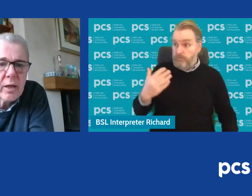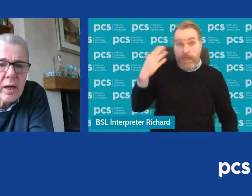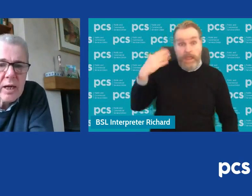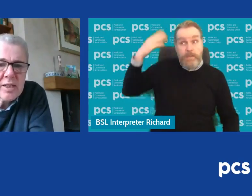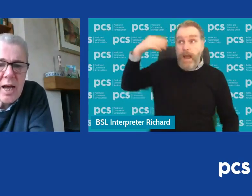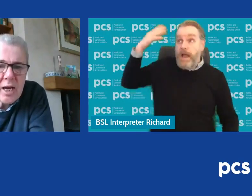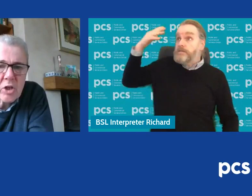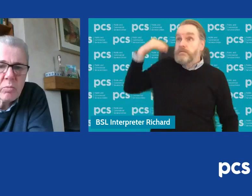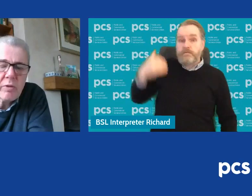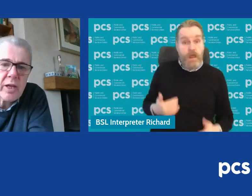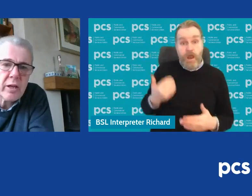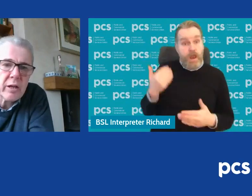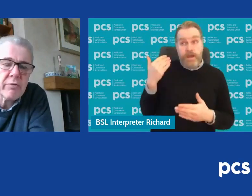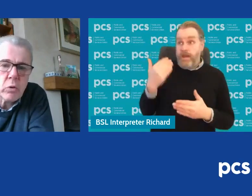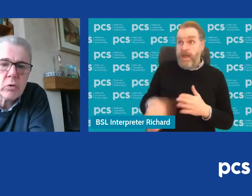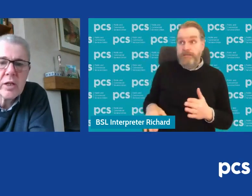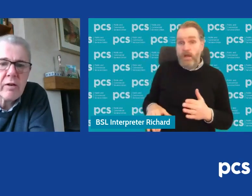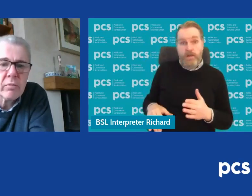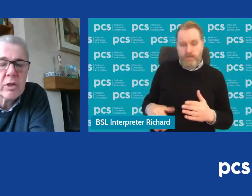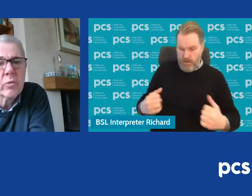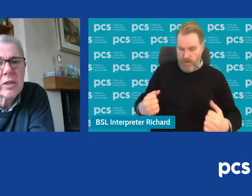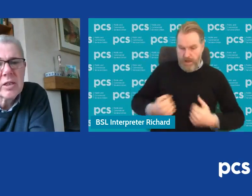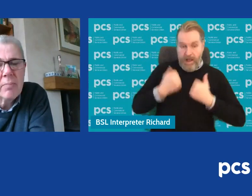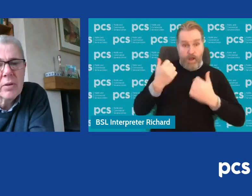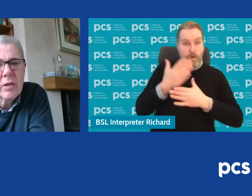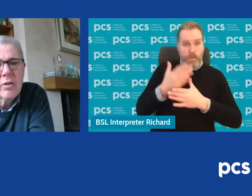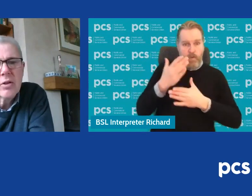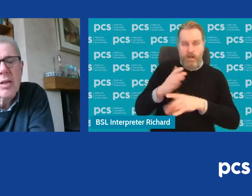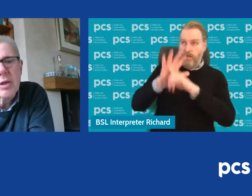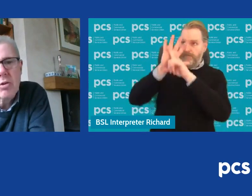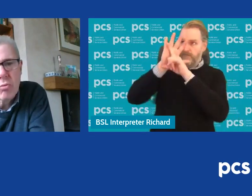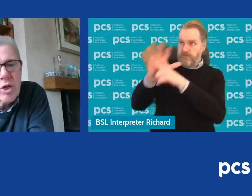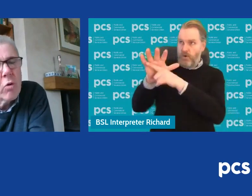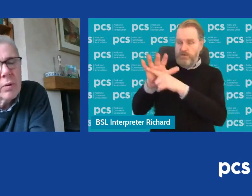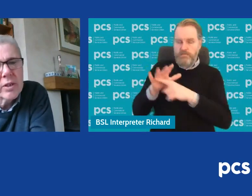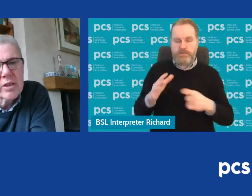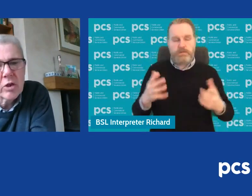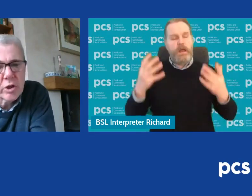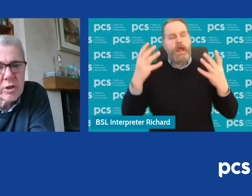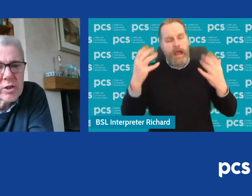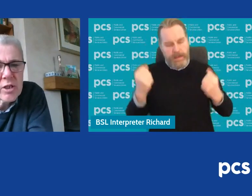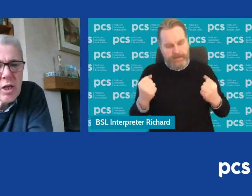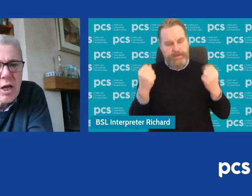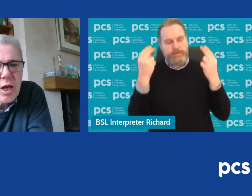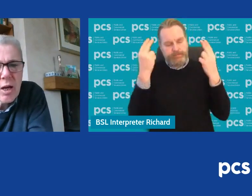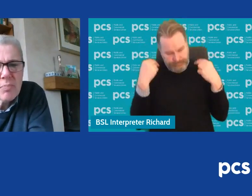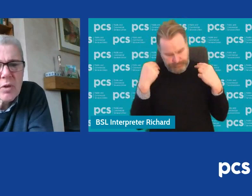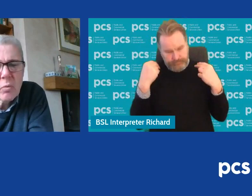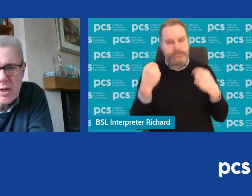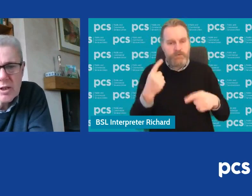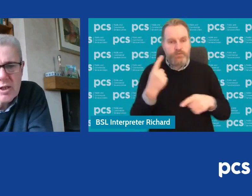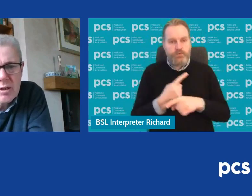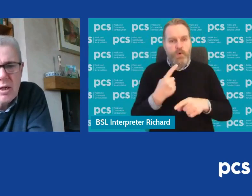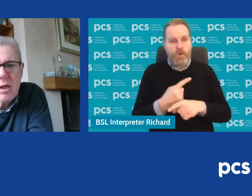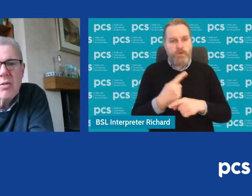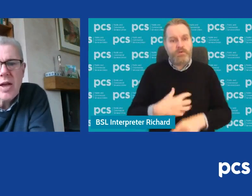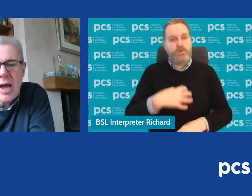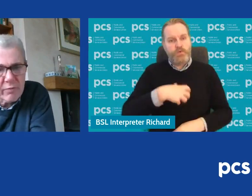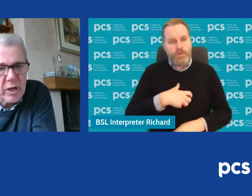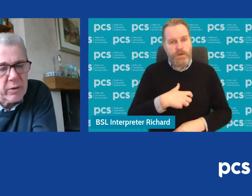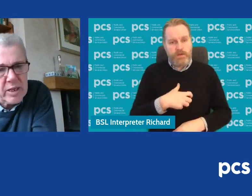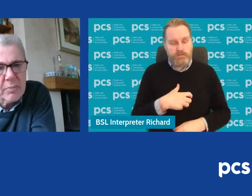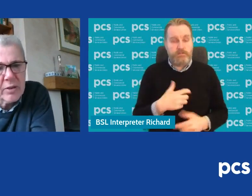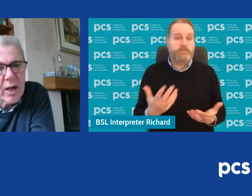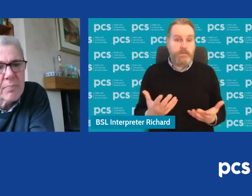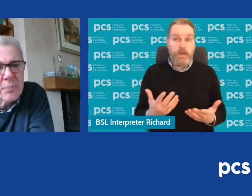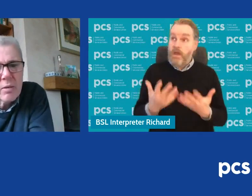pay has the action we've taken forced the government to accept that they must reopen discussions with us. They